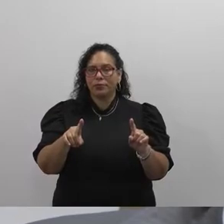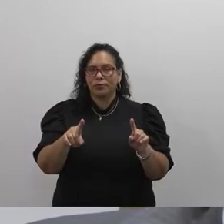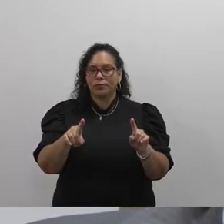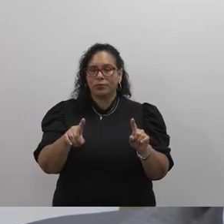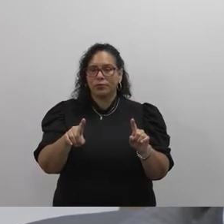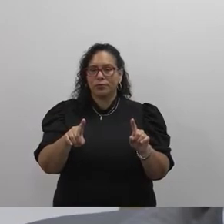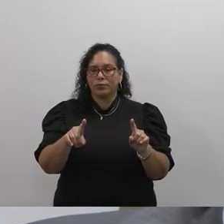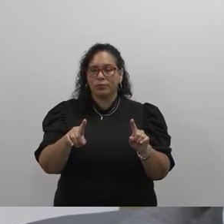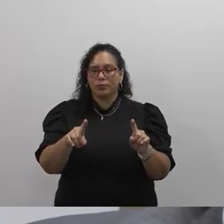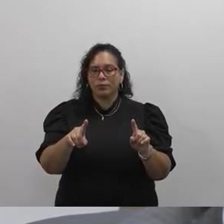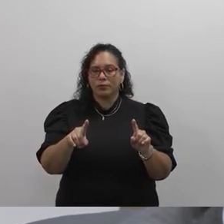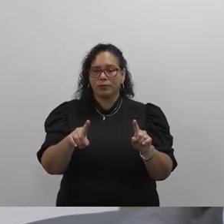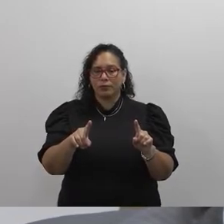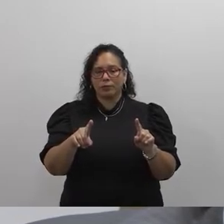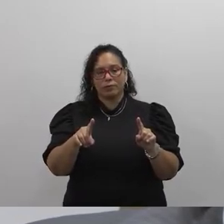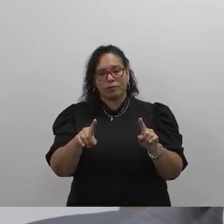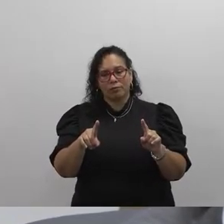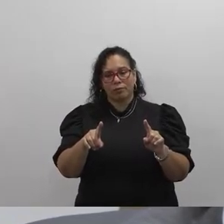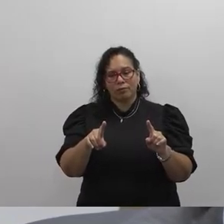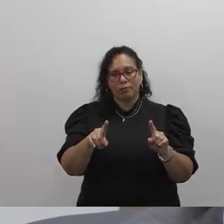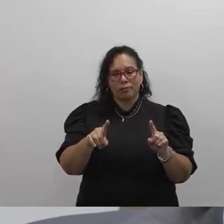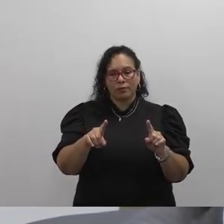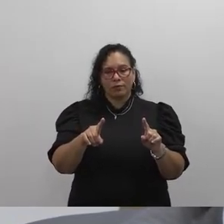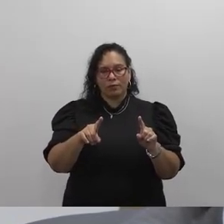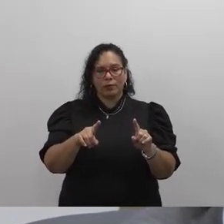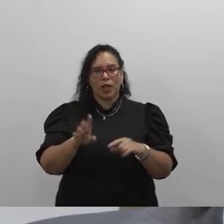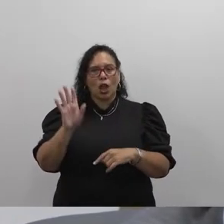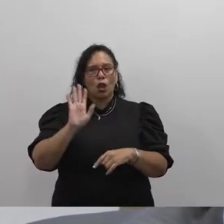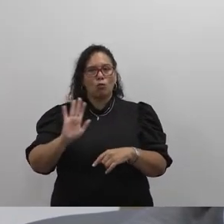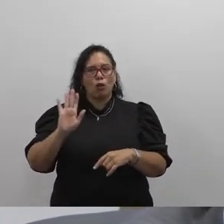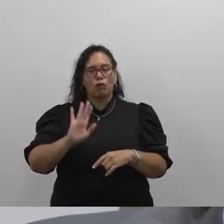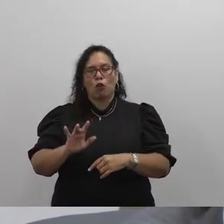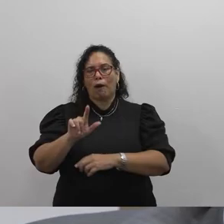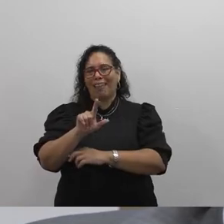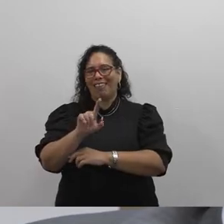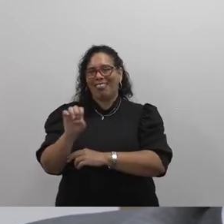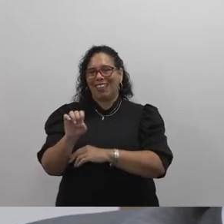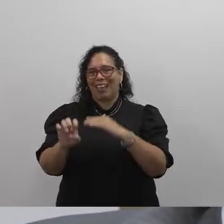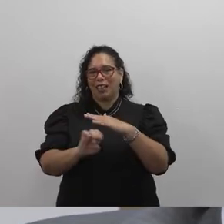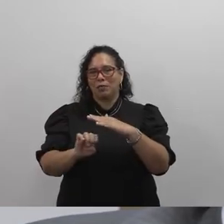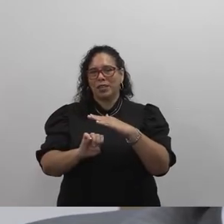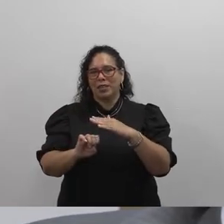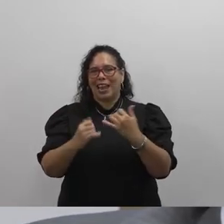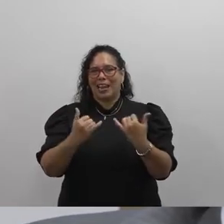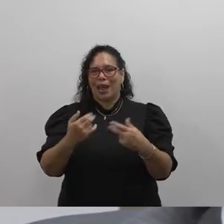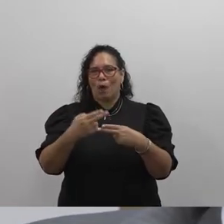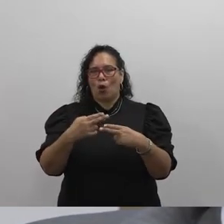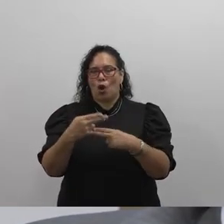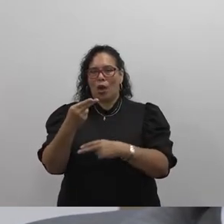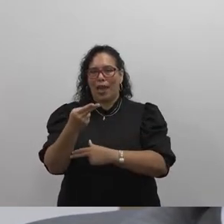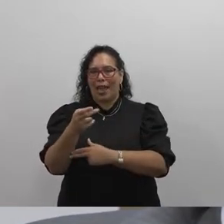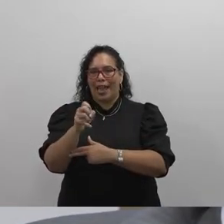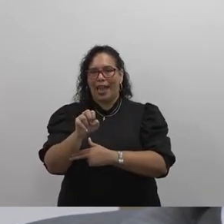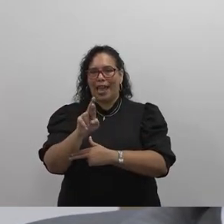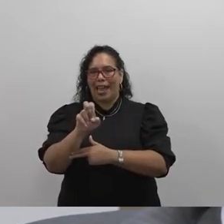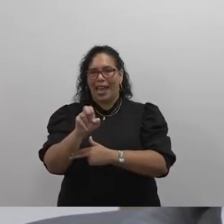Herrera, which was formerly named Lee, might be one of the older campuses that we have.